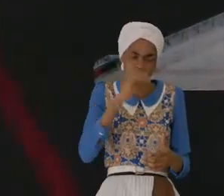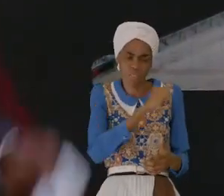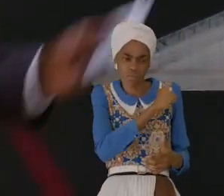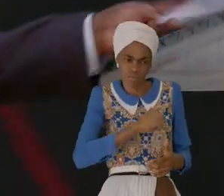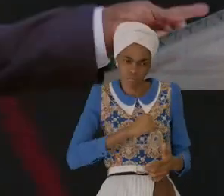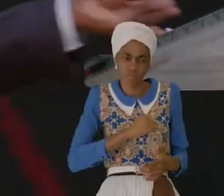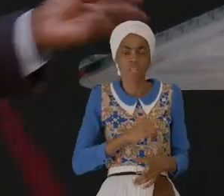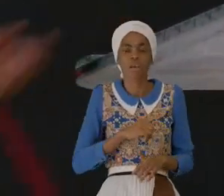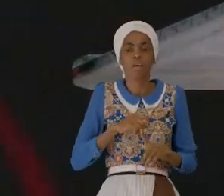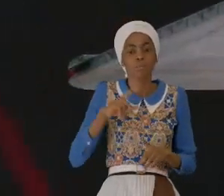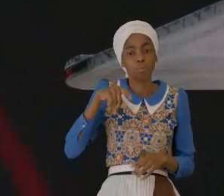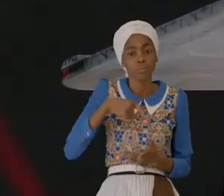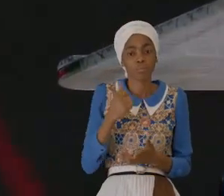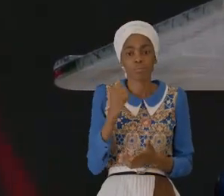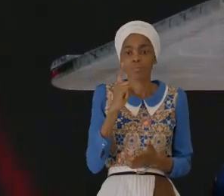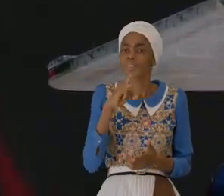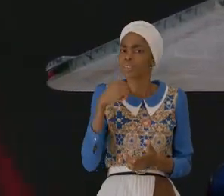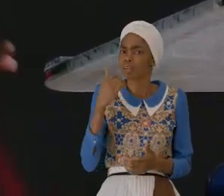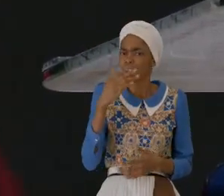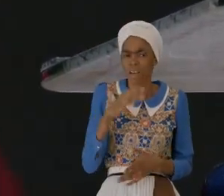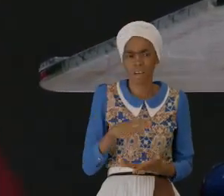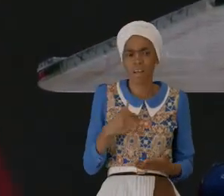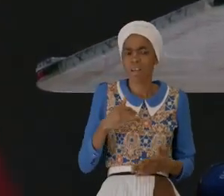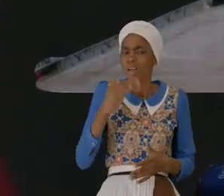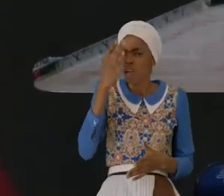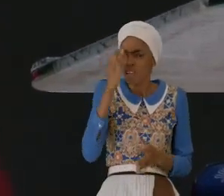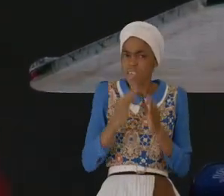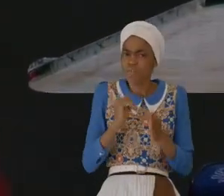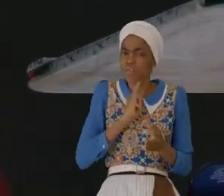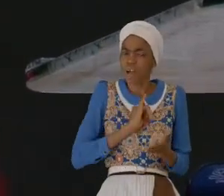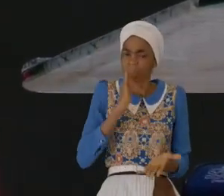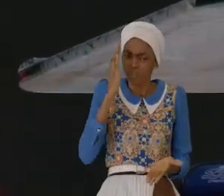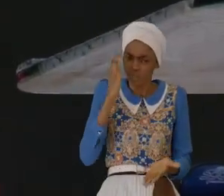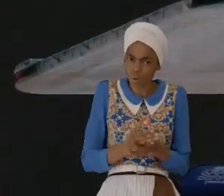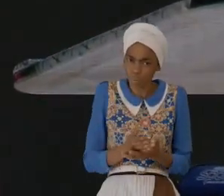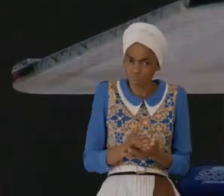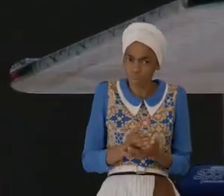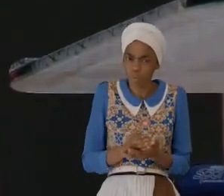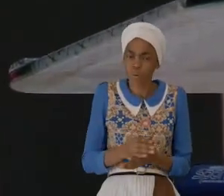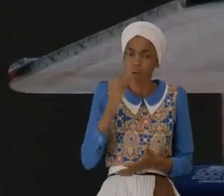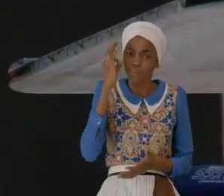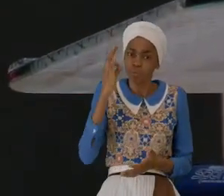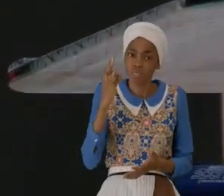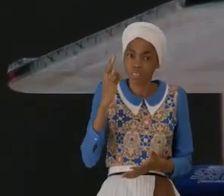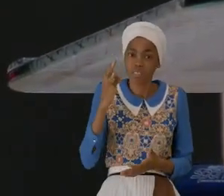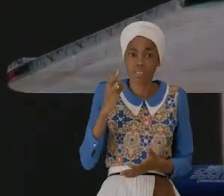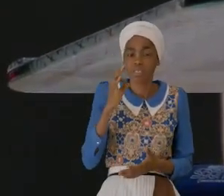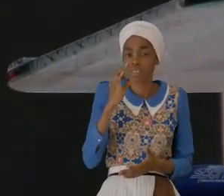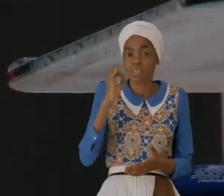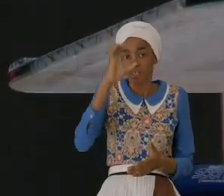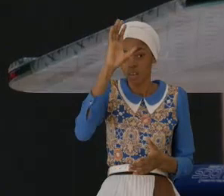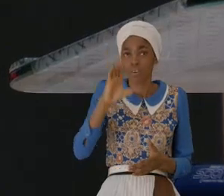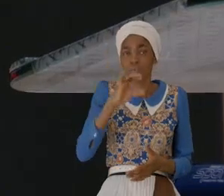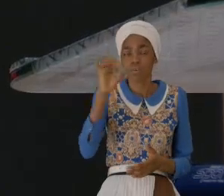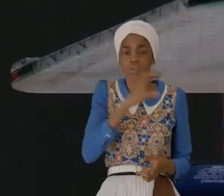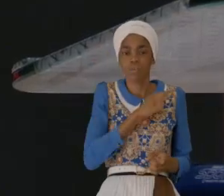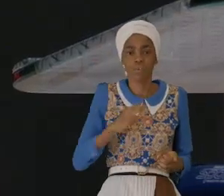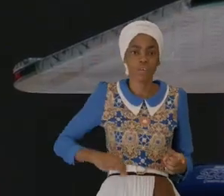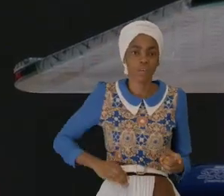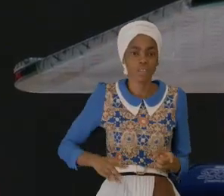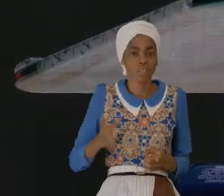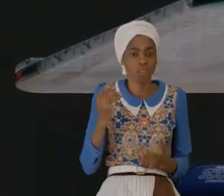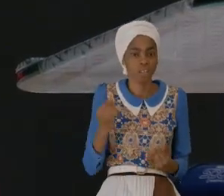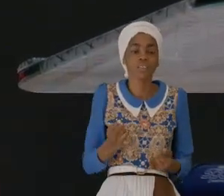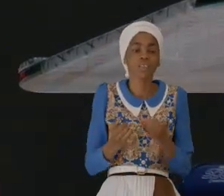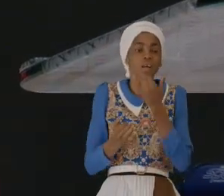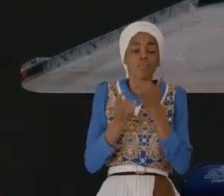no more preaching the cross of Christ, then the offense of the cross should have ceased. They shouldn't be after me